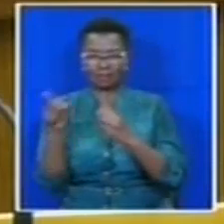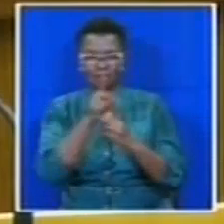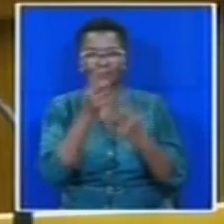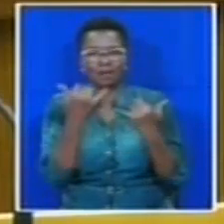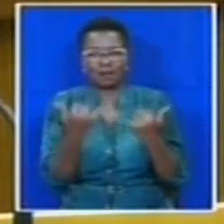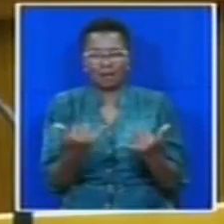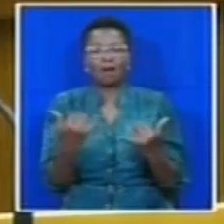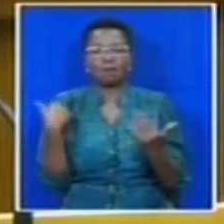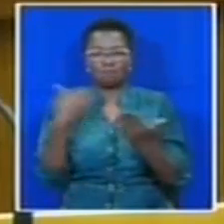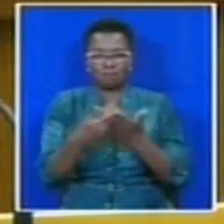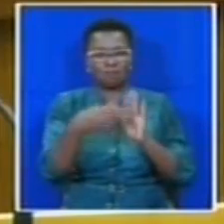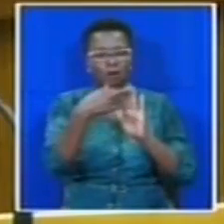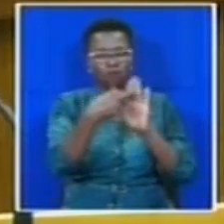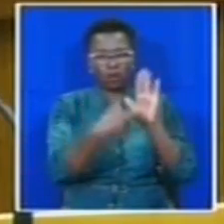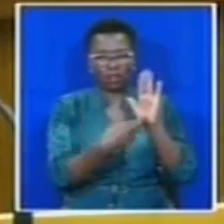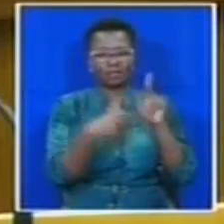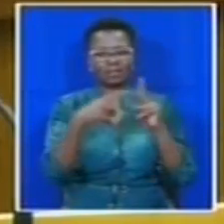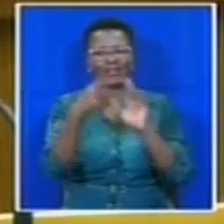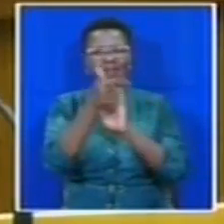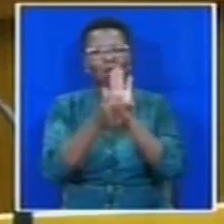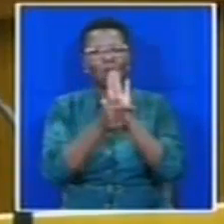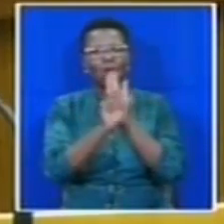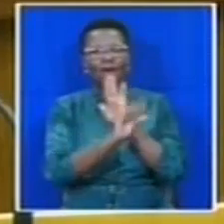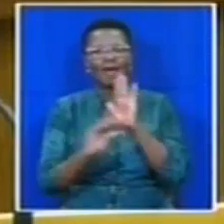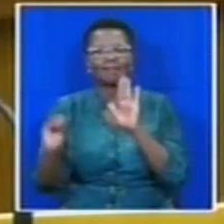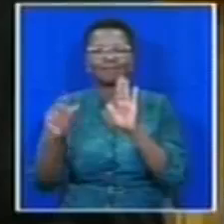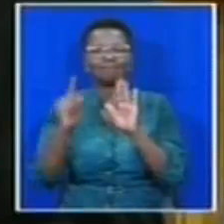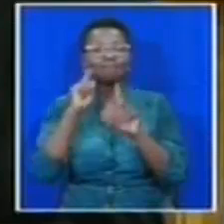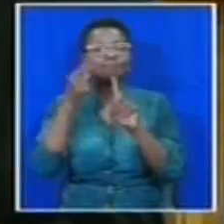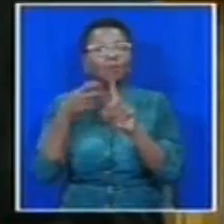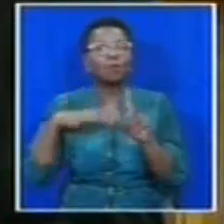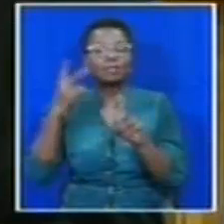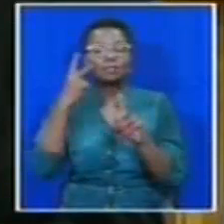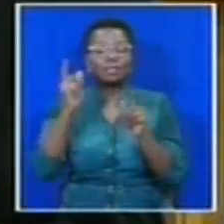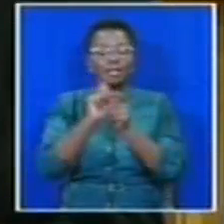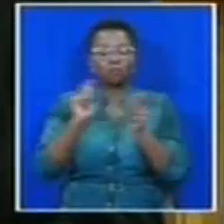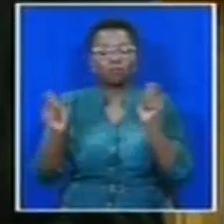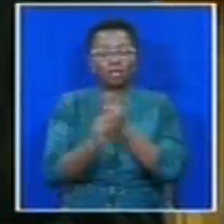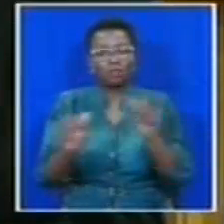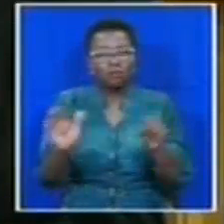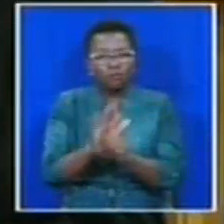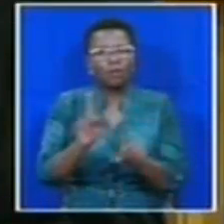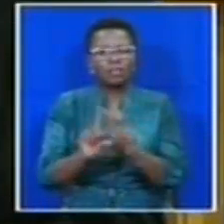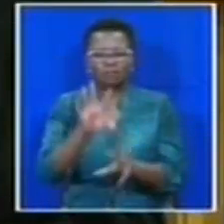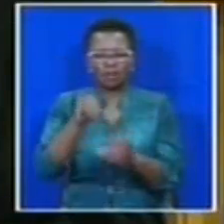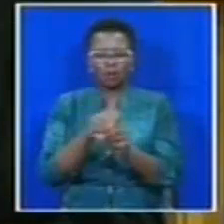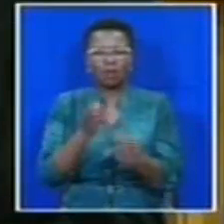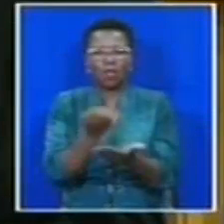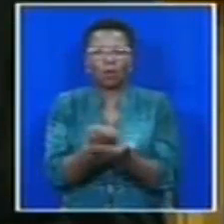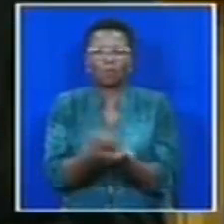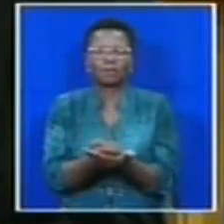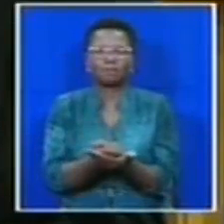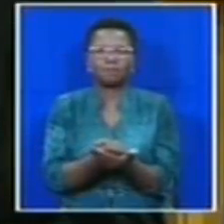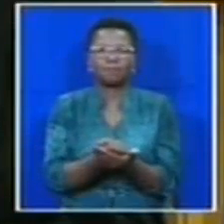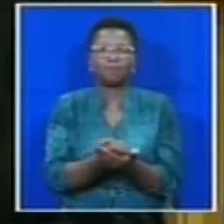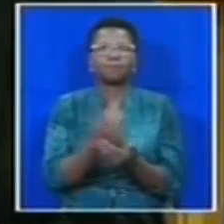under consideration that are about the pace of transformation and the inclusivity of our growth path. I have in